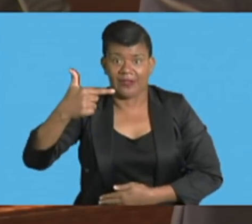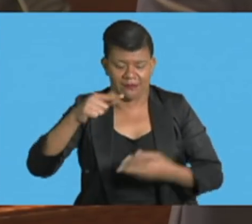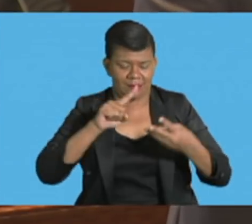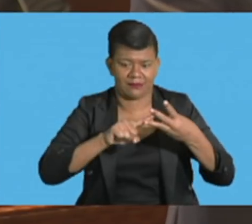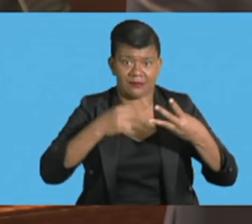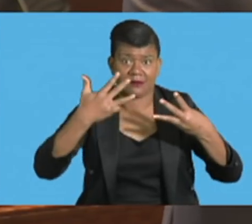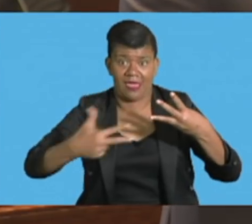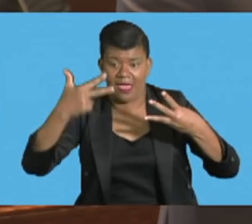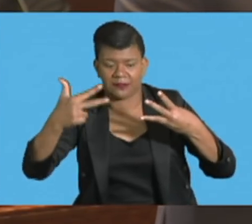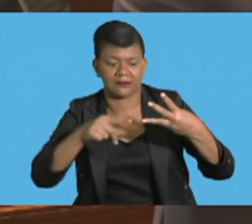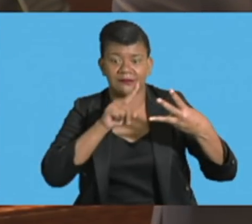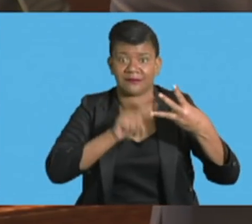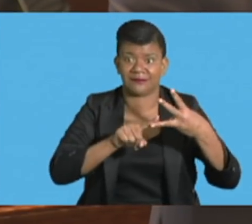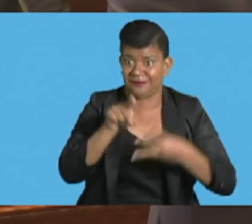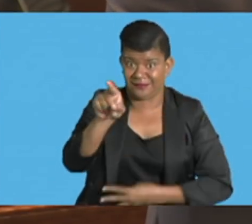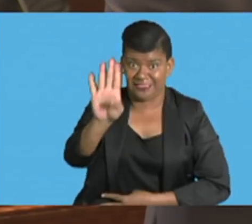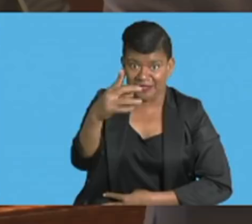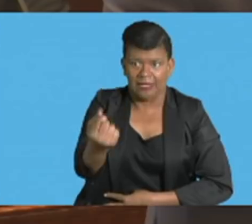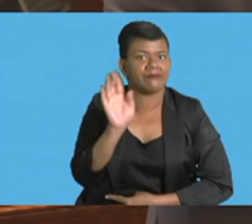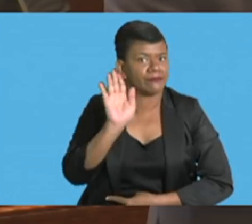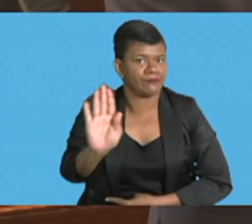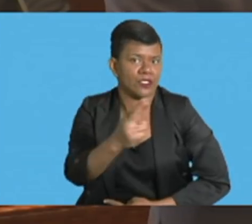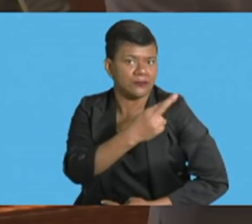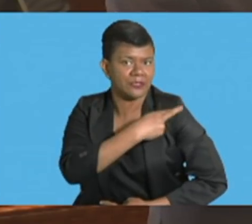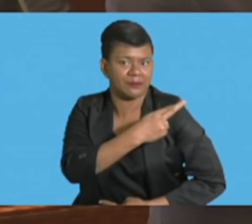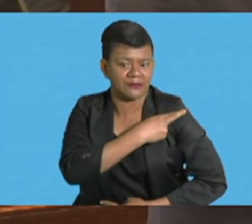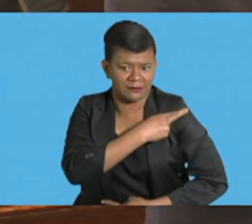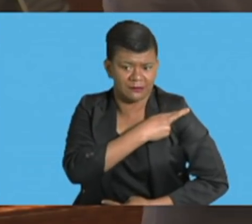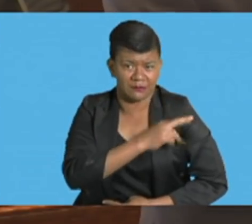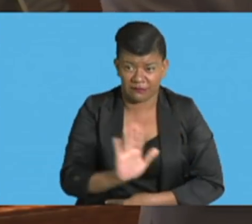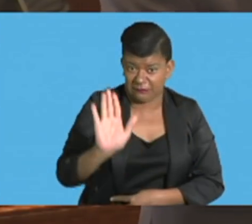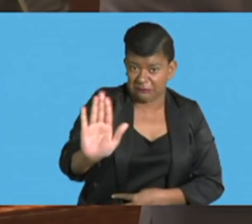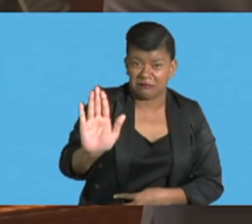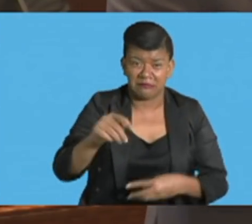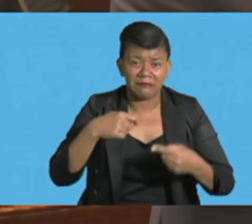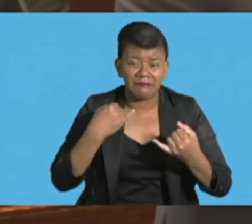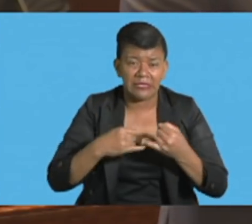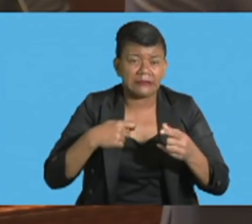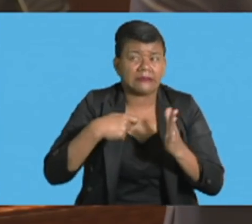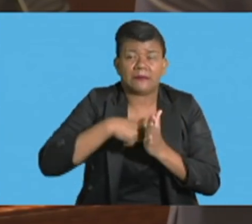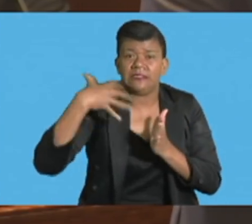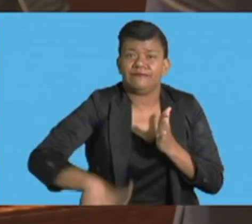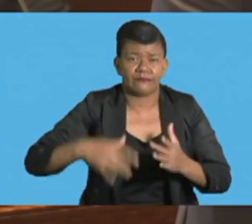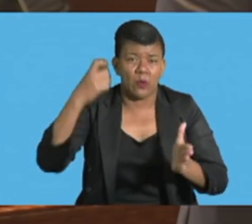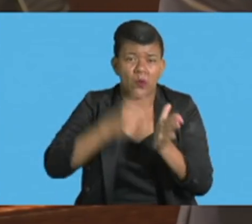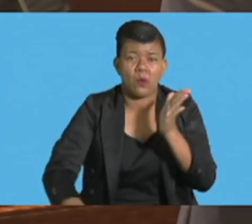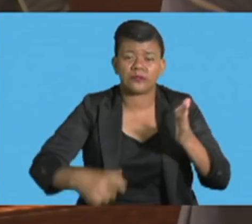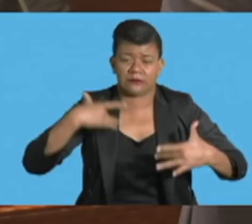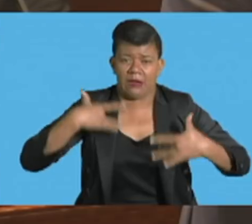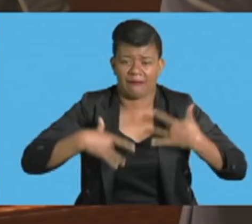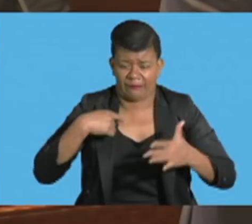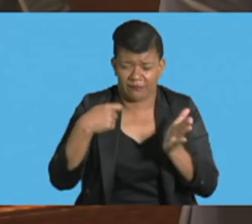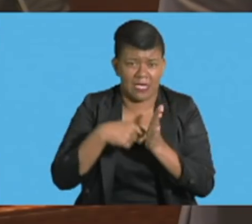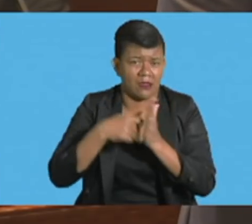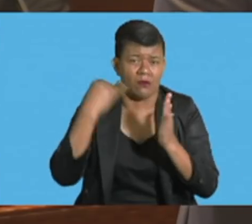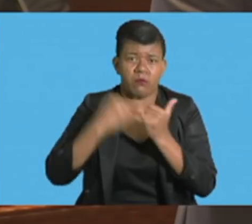He single-handedly is responsible for increasing cost of living for Fijians by devaluing the Fijian dollar by over